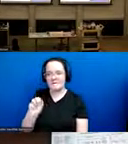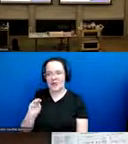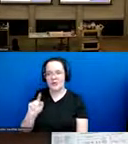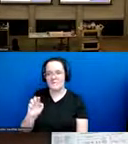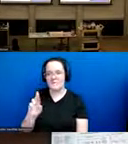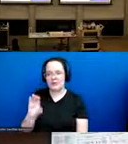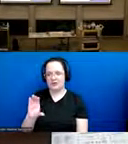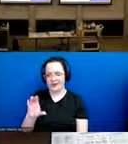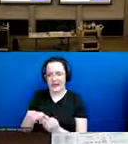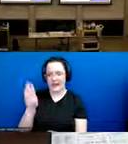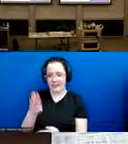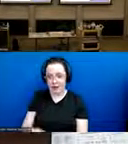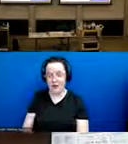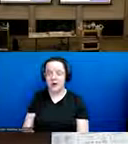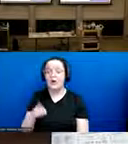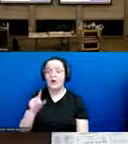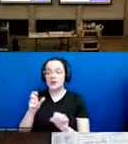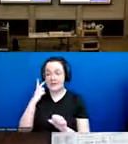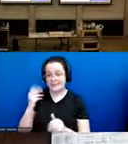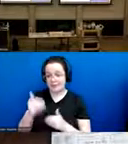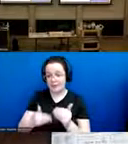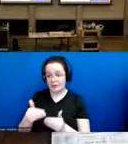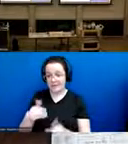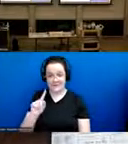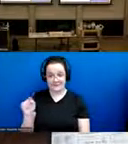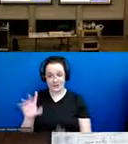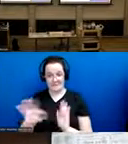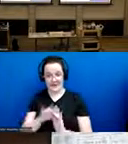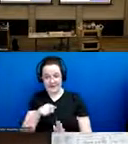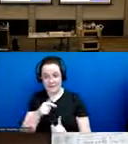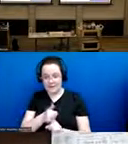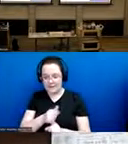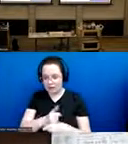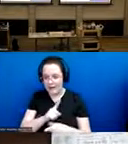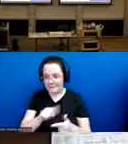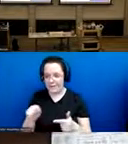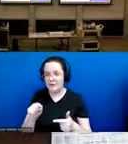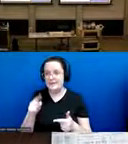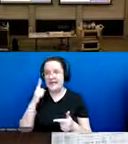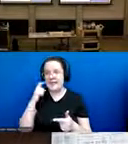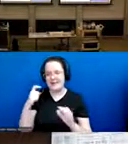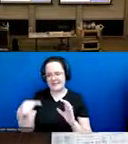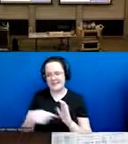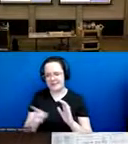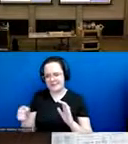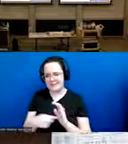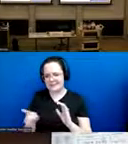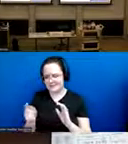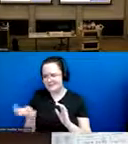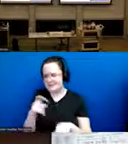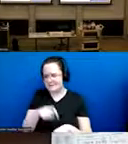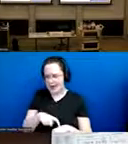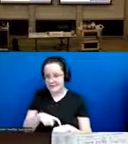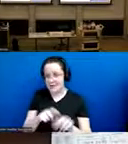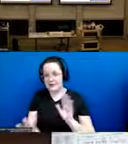the process in which if this photon was chosen at the right frequency, because they are bouncing around here several times, you can see it